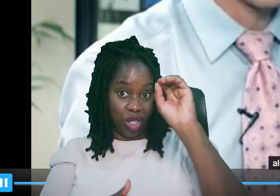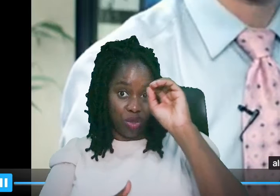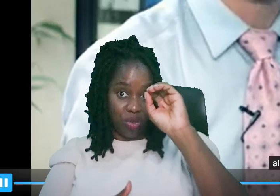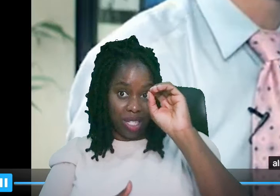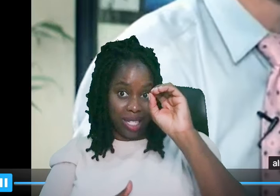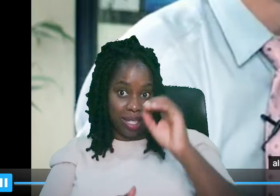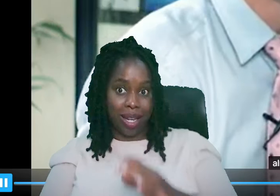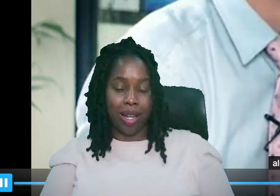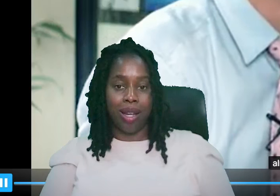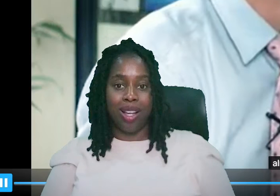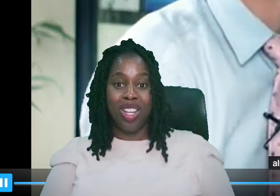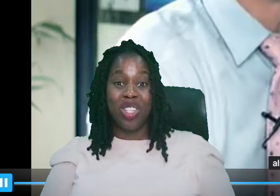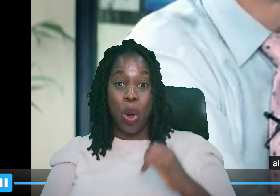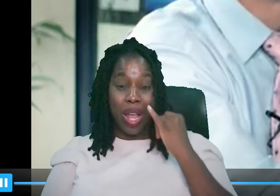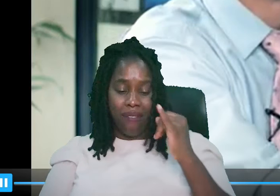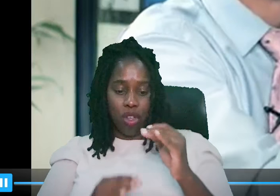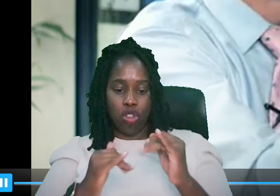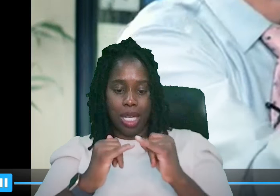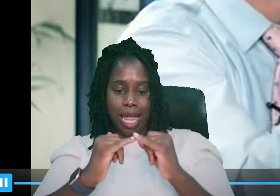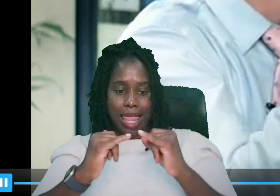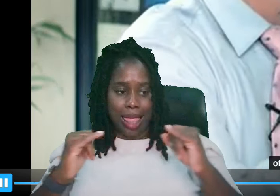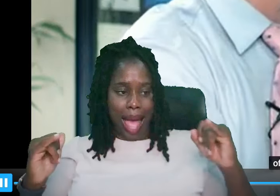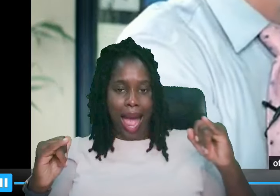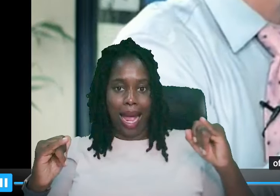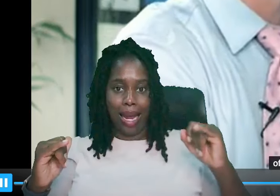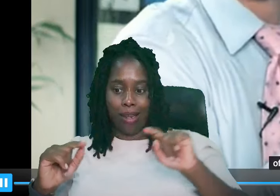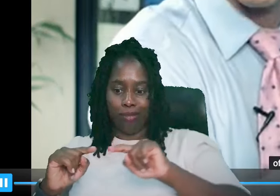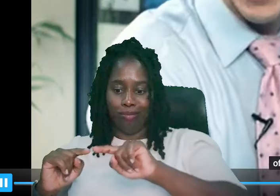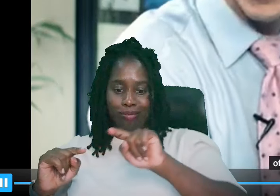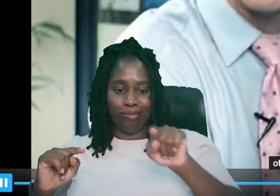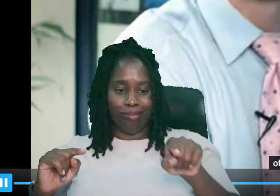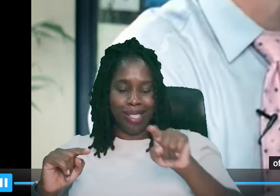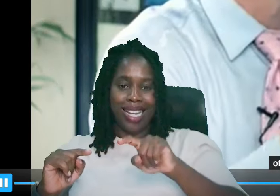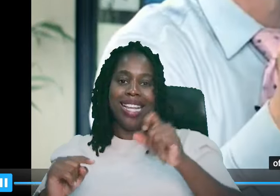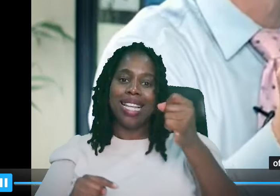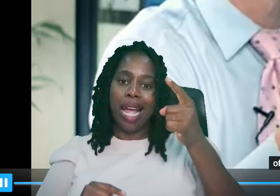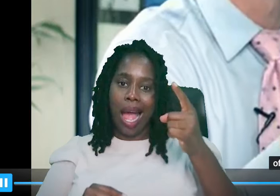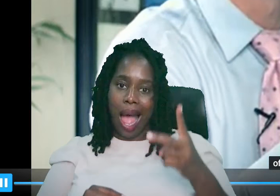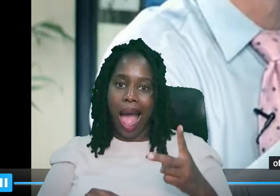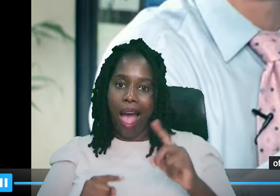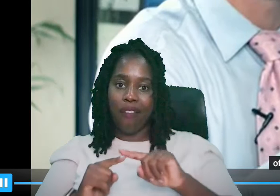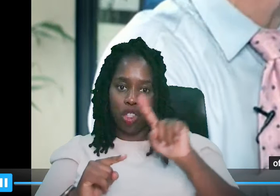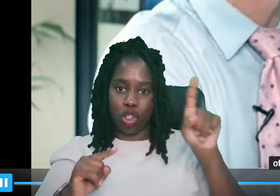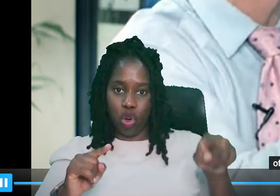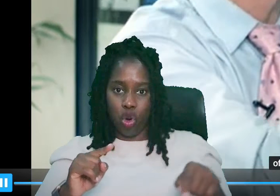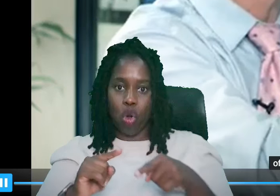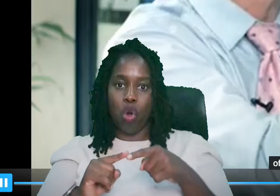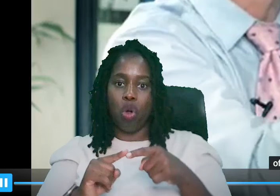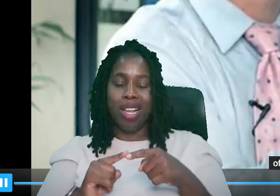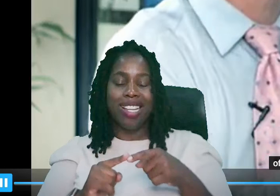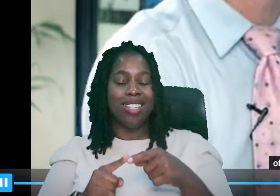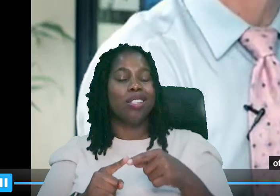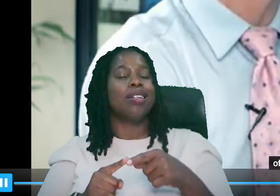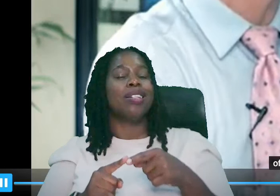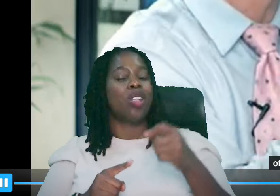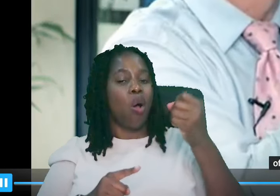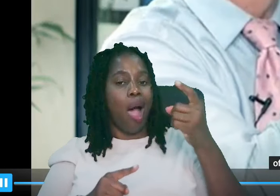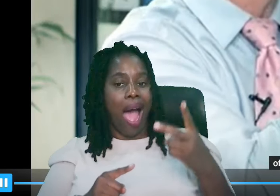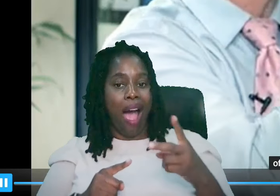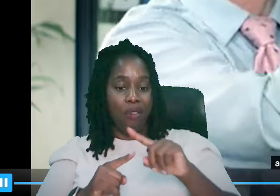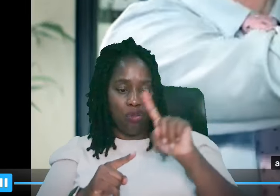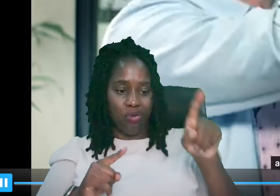a diameter of a circle, cutting that circle in half. So half of 360 degrees is 180